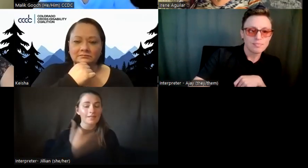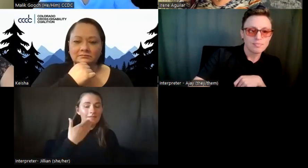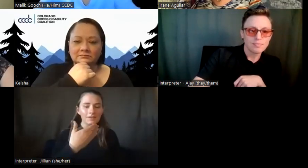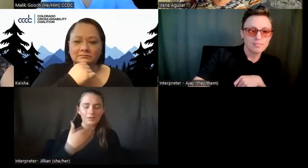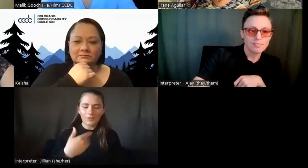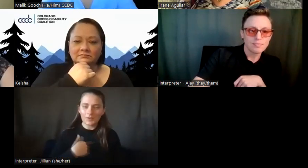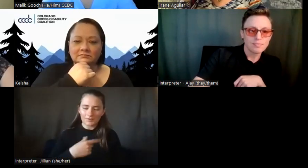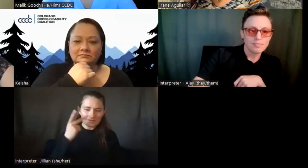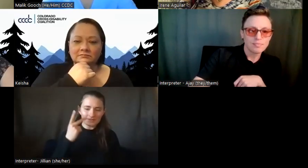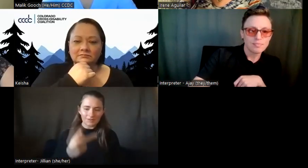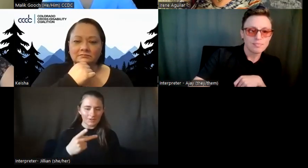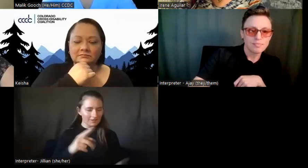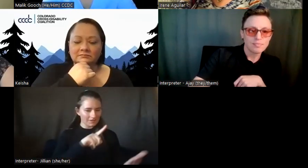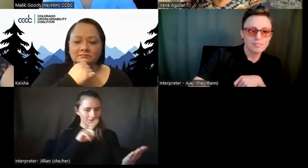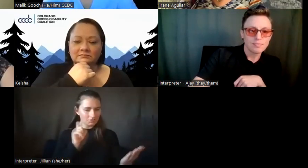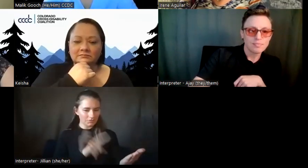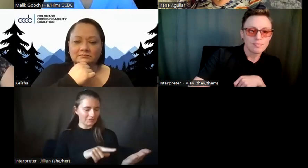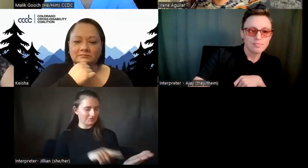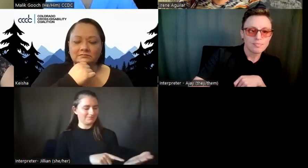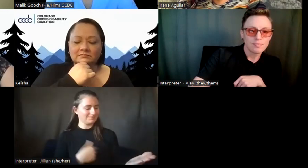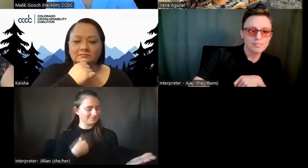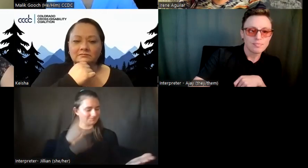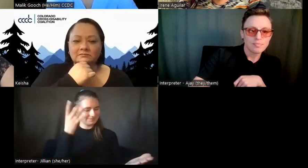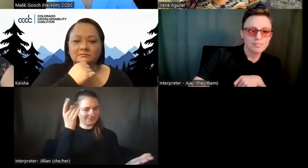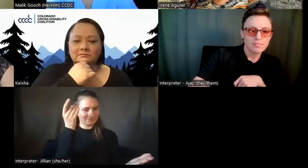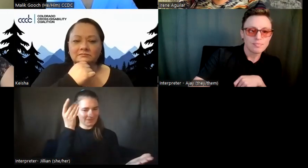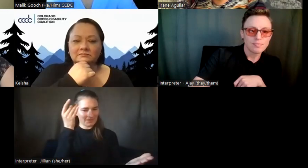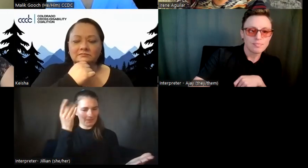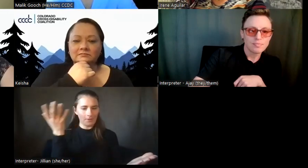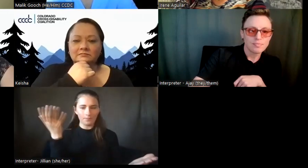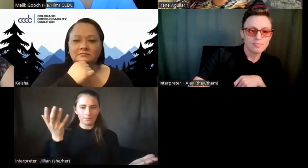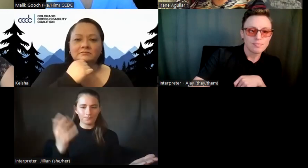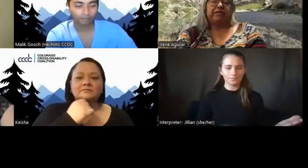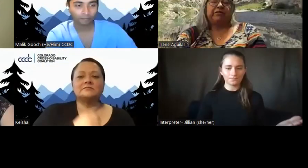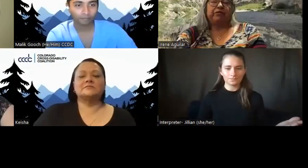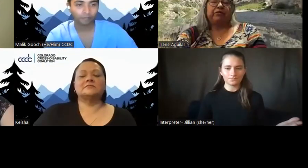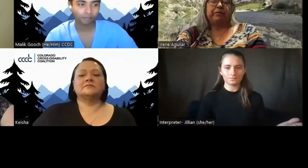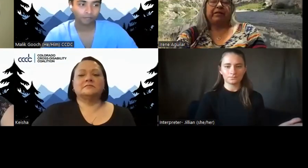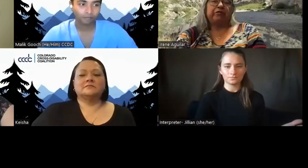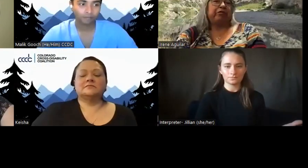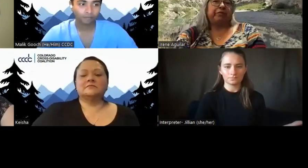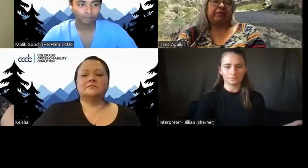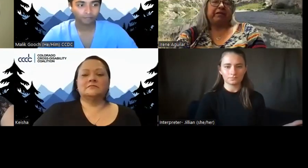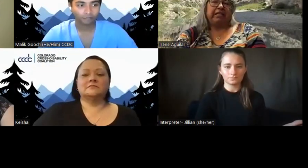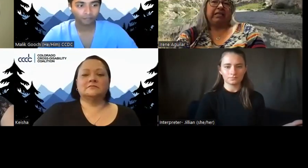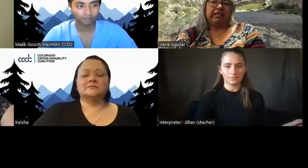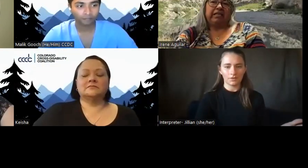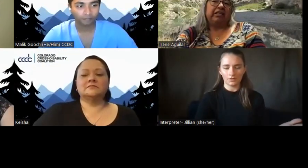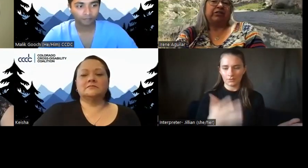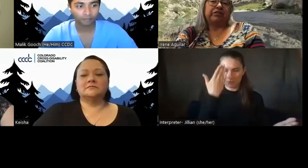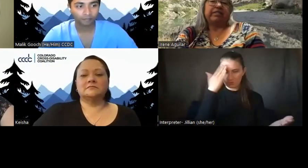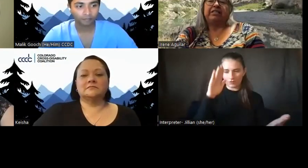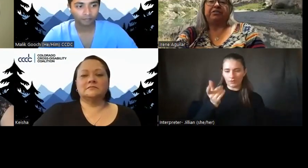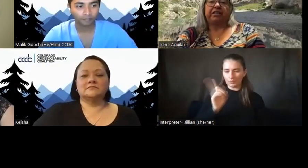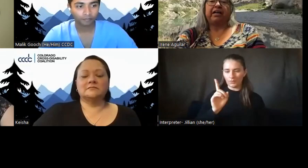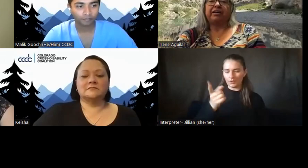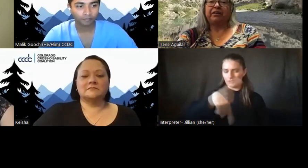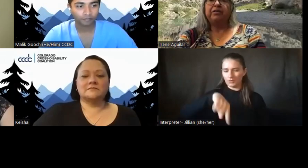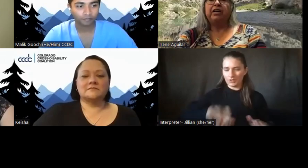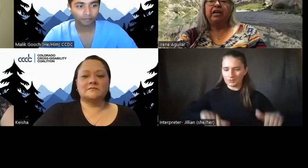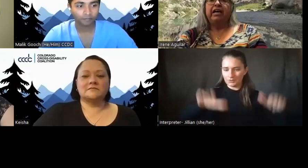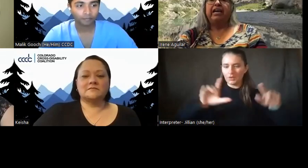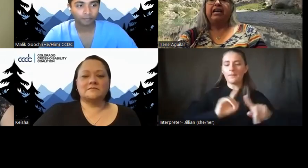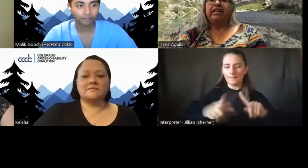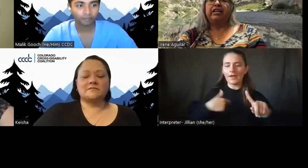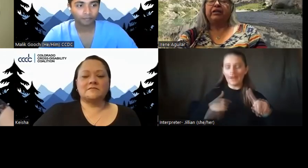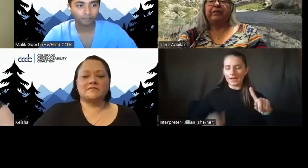thinking about how, and I don't know where the rest of you grew up, but I grew up in New York City, Chicago.